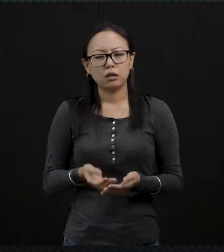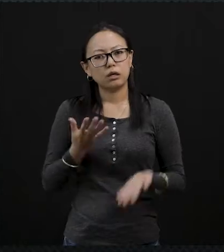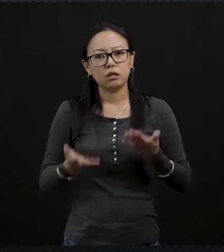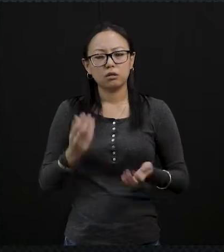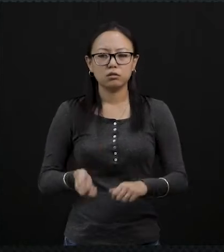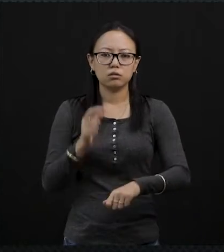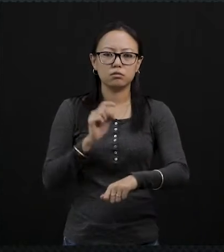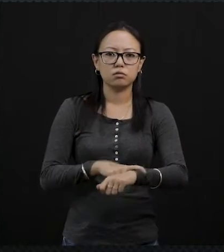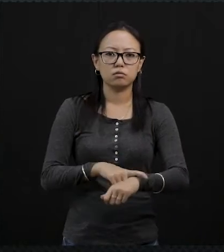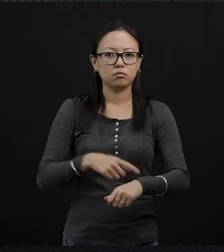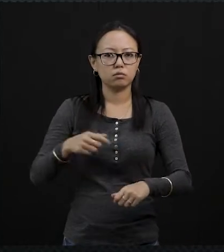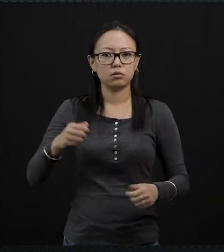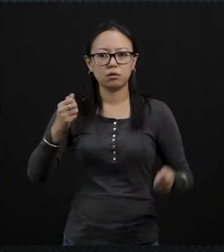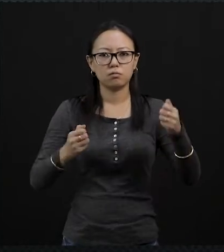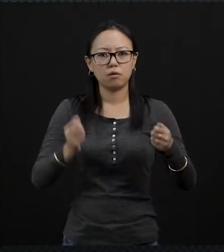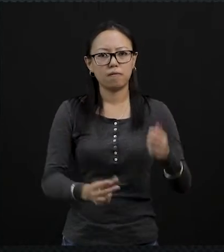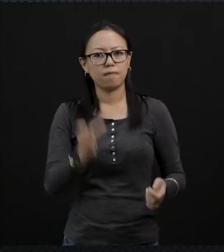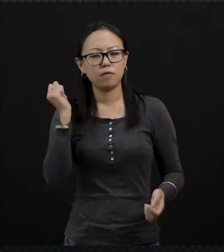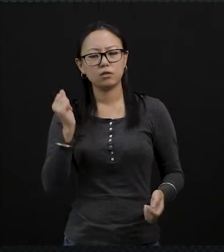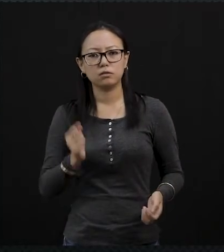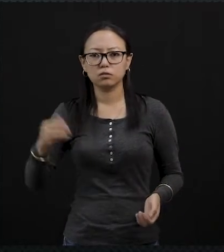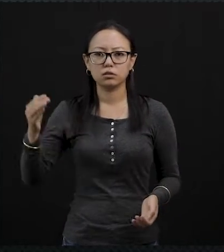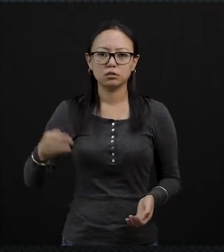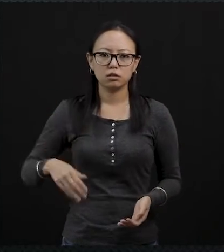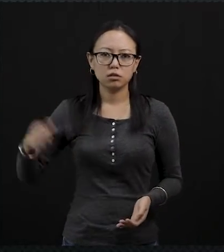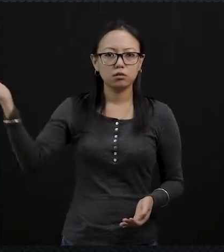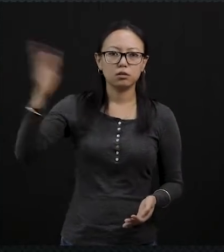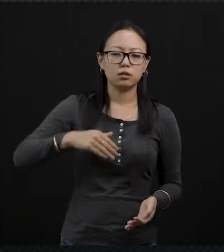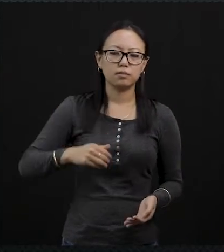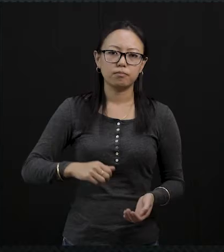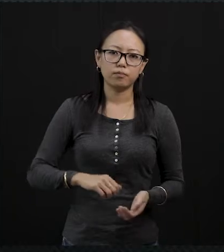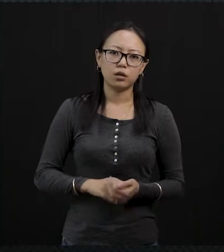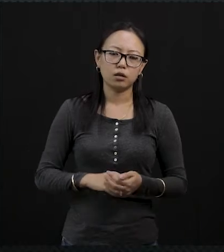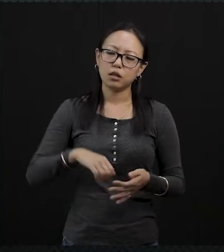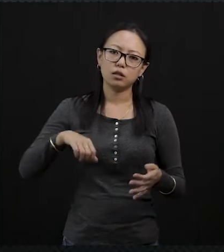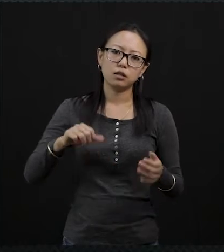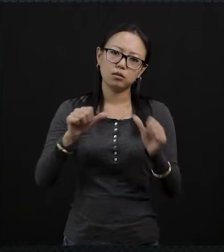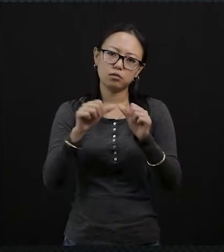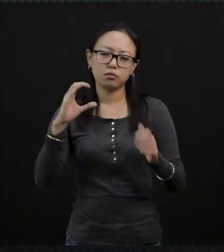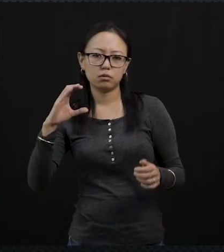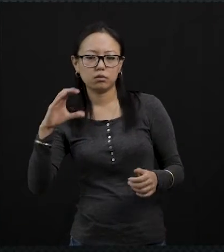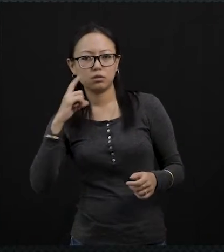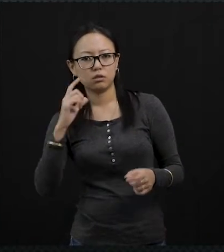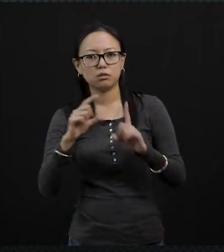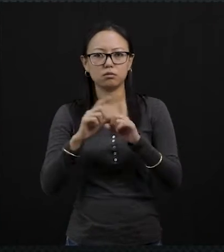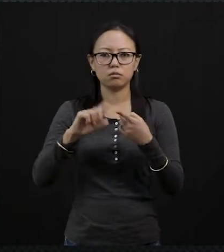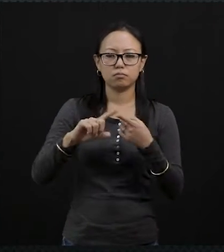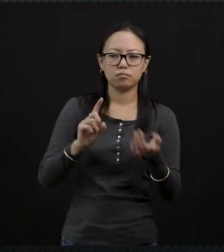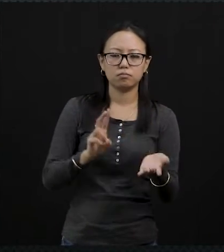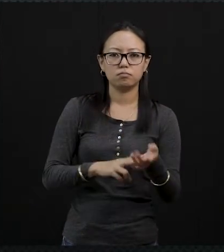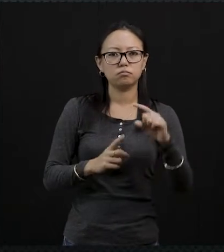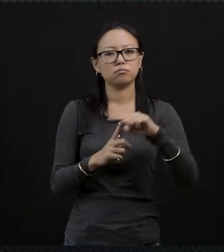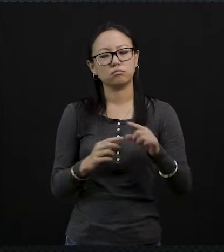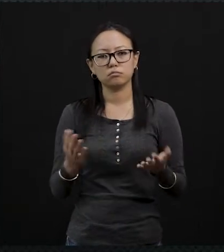if you want to play, you have to play in an open ground, okay? We have a free spaces,